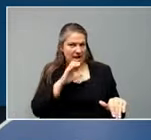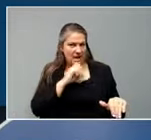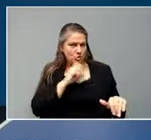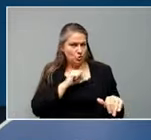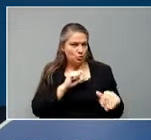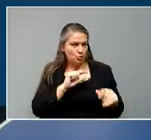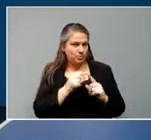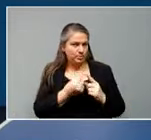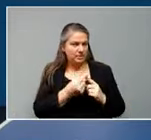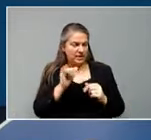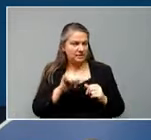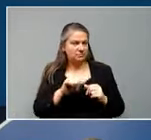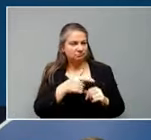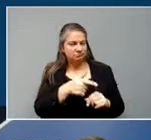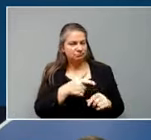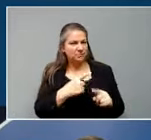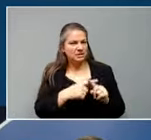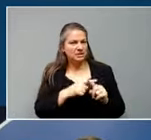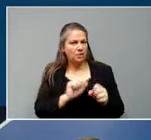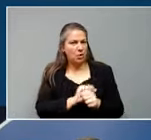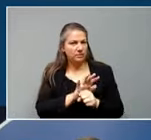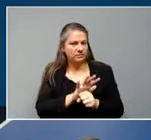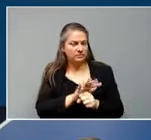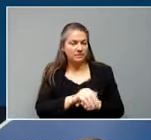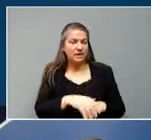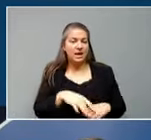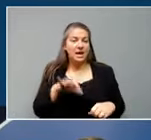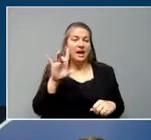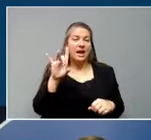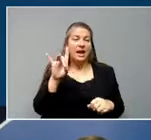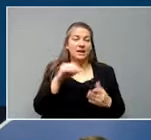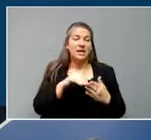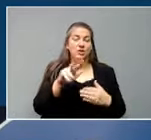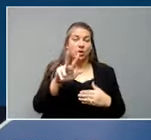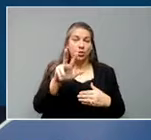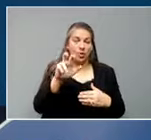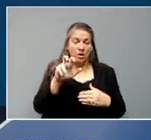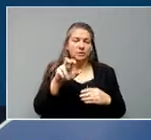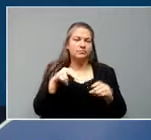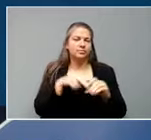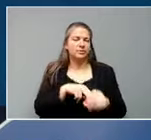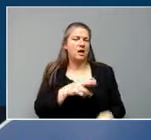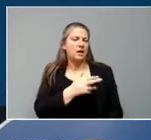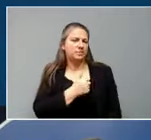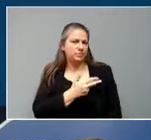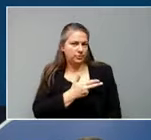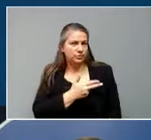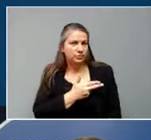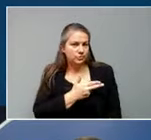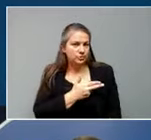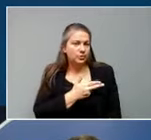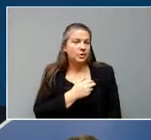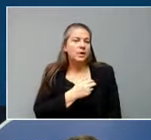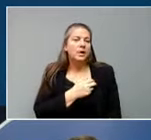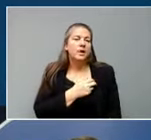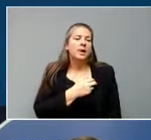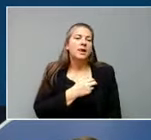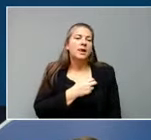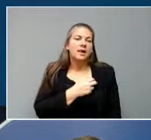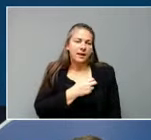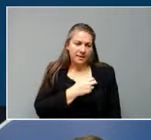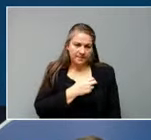have gotten COVID. 8,300 of them have been hospitalized. If you have a 5 to